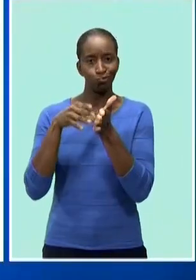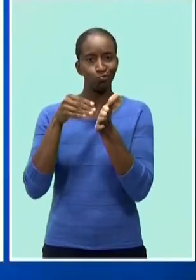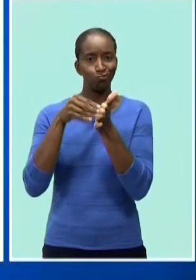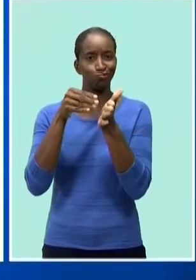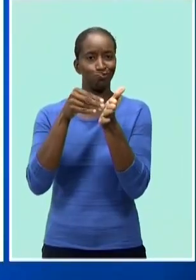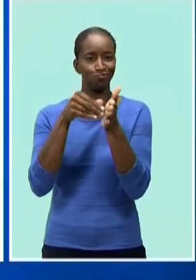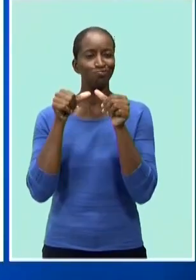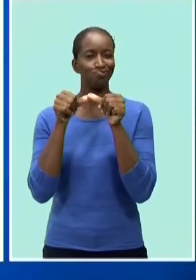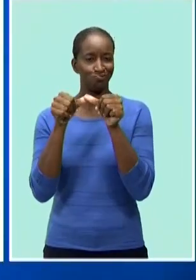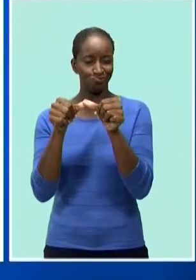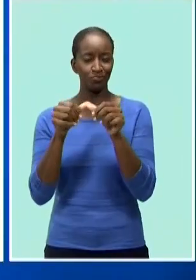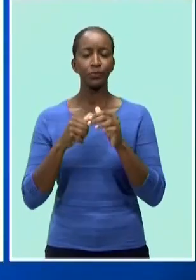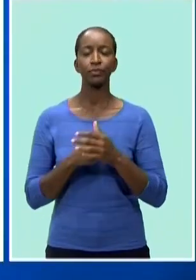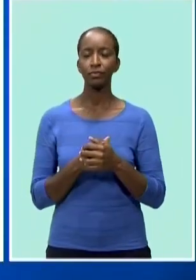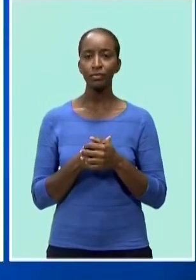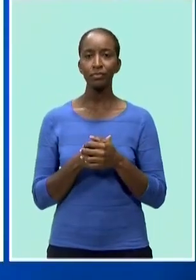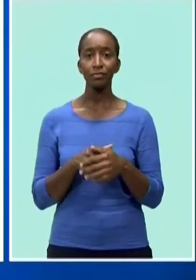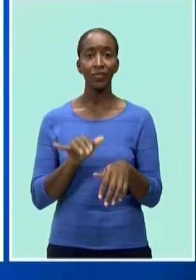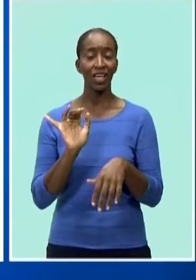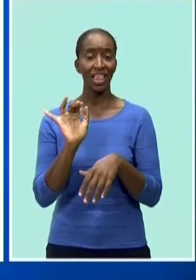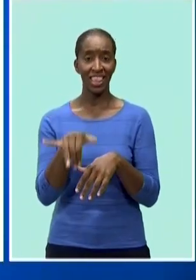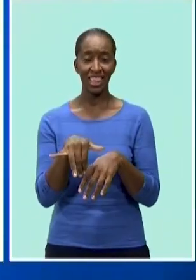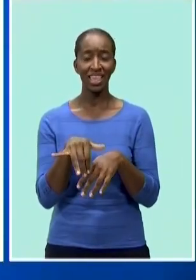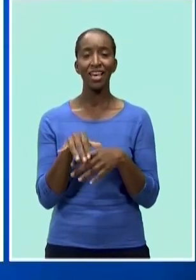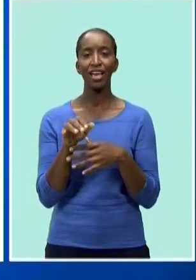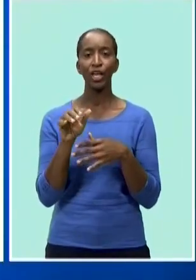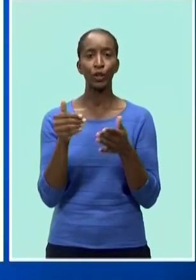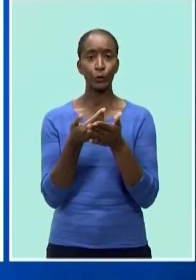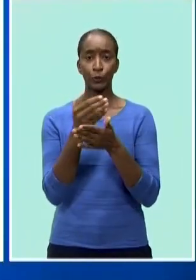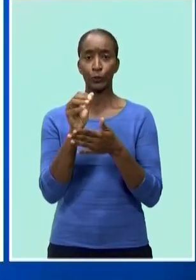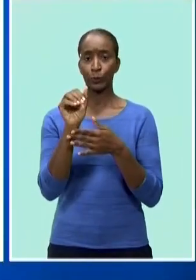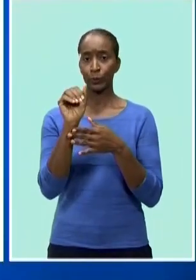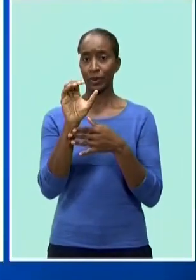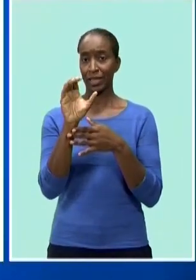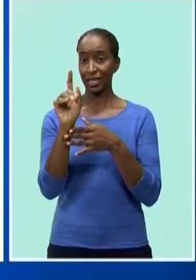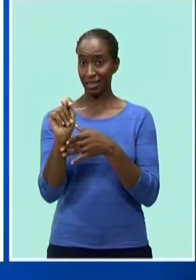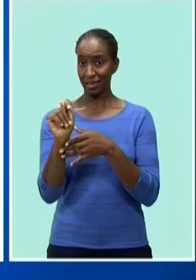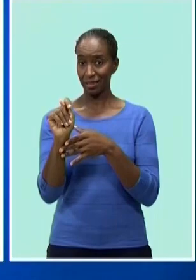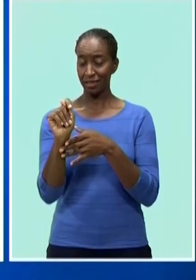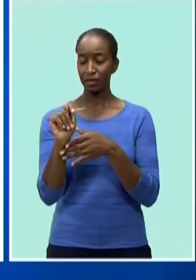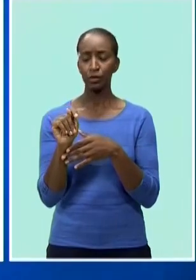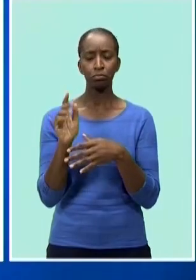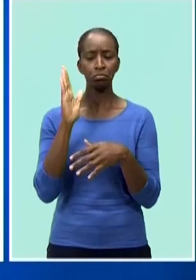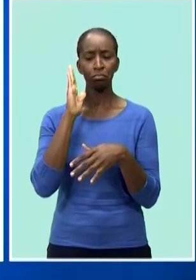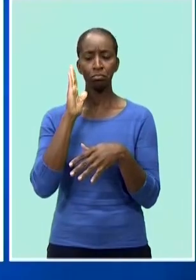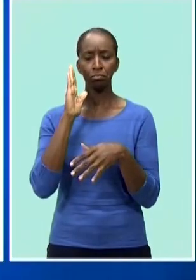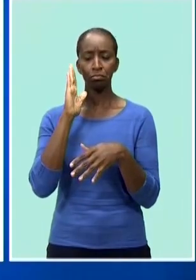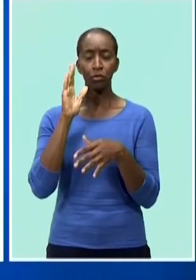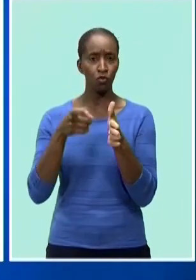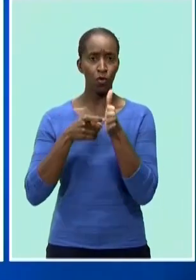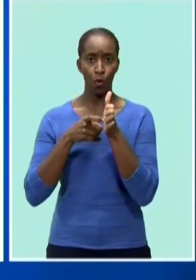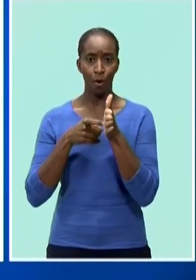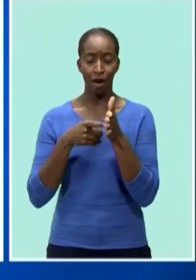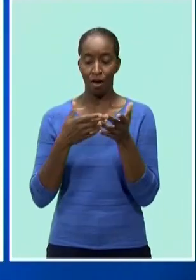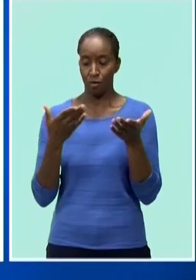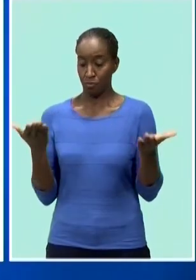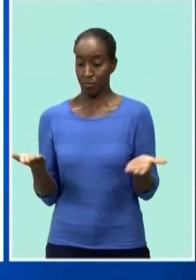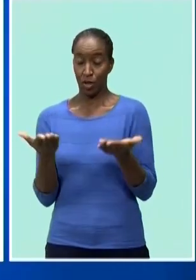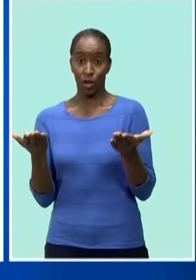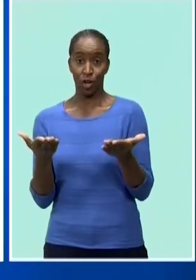updated and revised Dental Act will make attendance at conferences such as these, along with other modes of